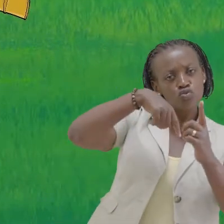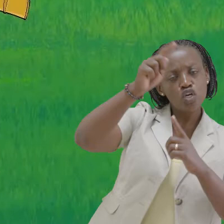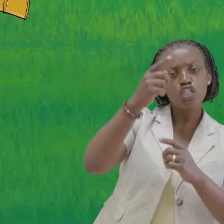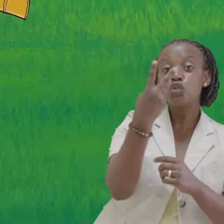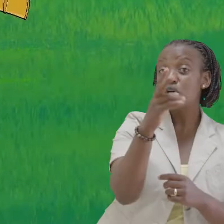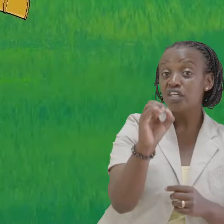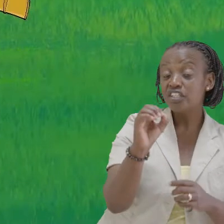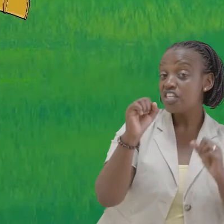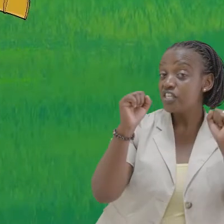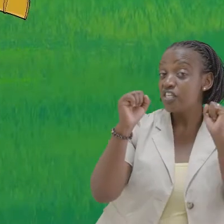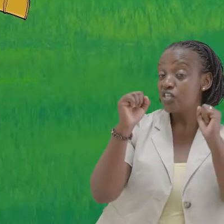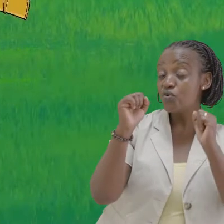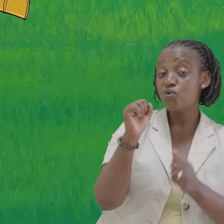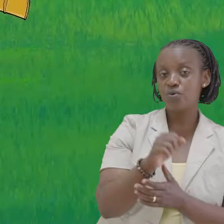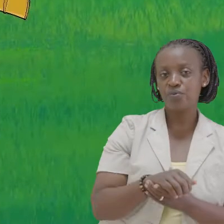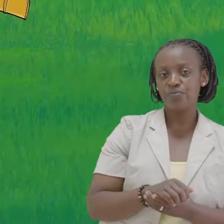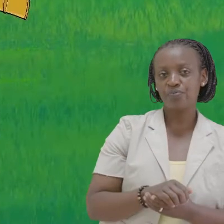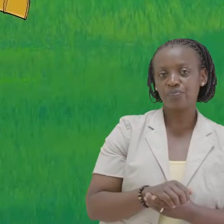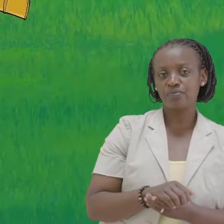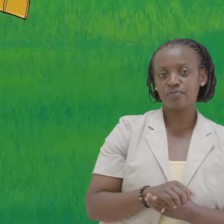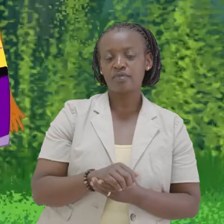Then my score is 20.